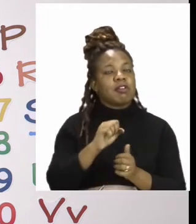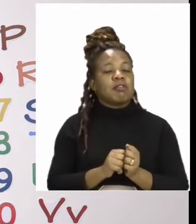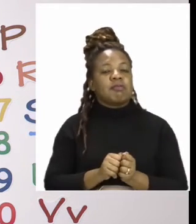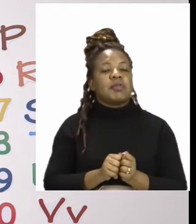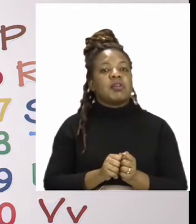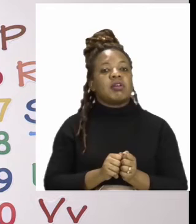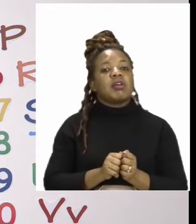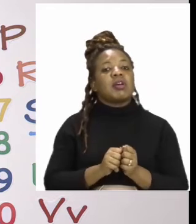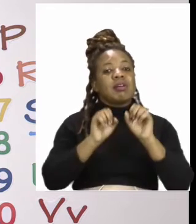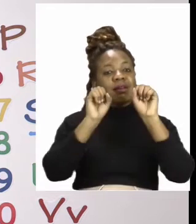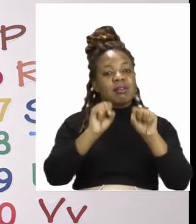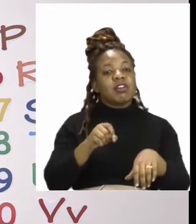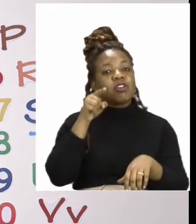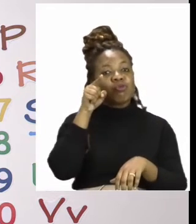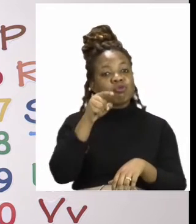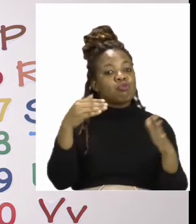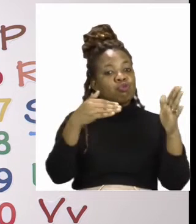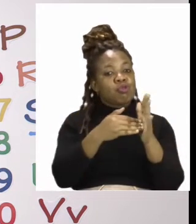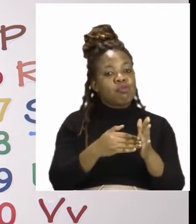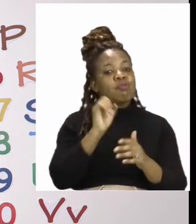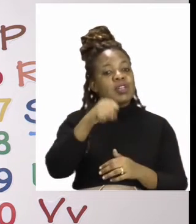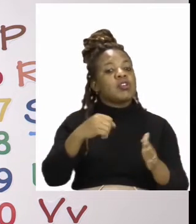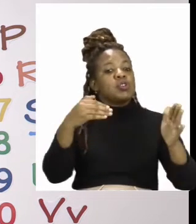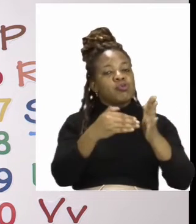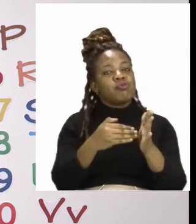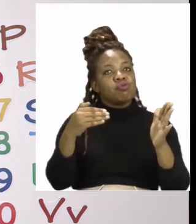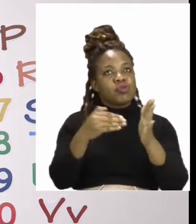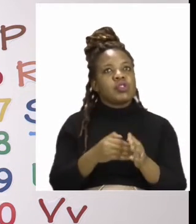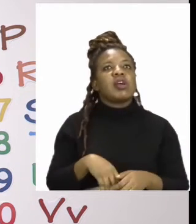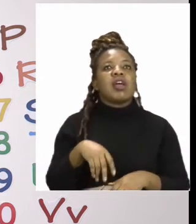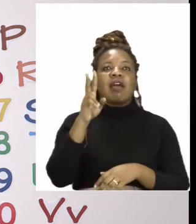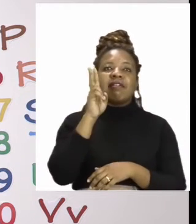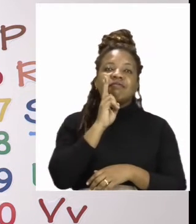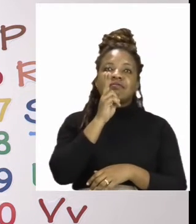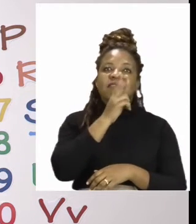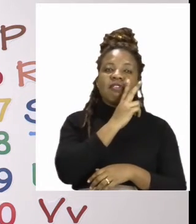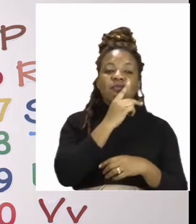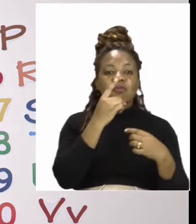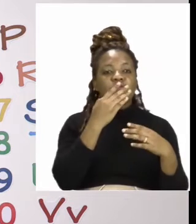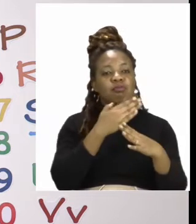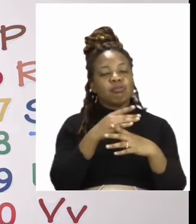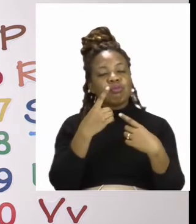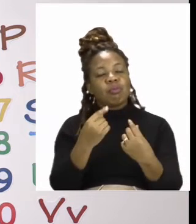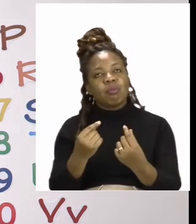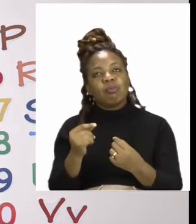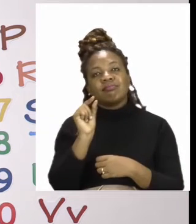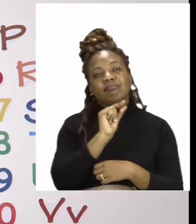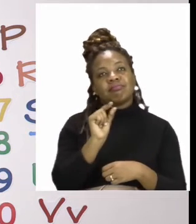A verb is a doing word. A verb is a doing word.